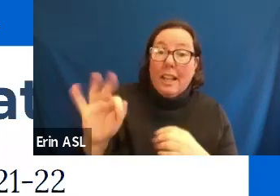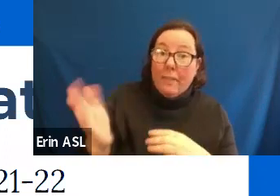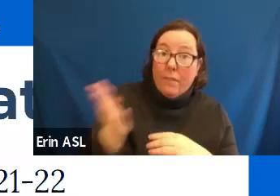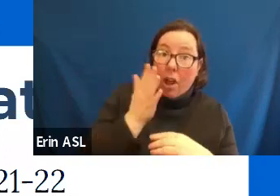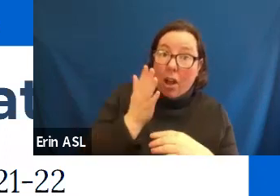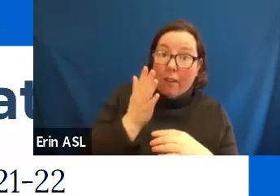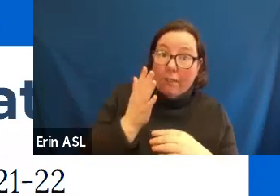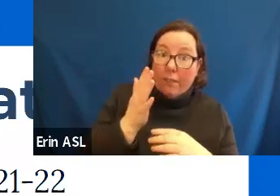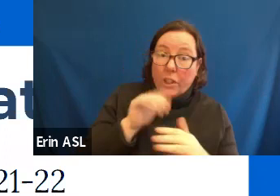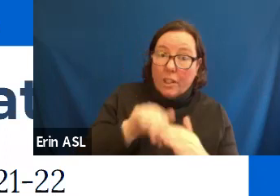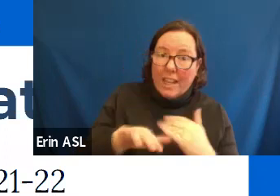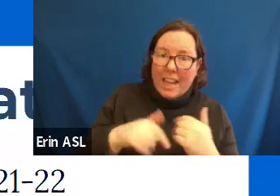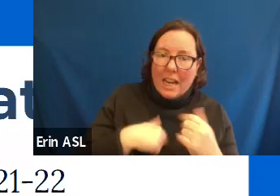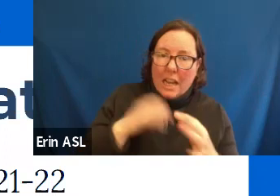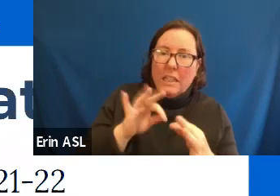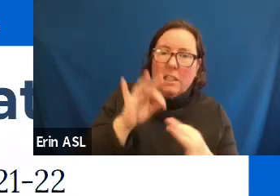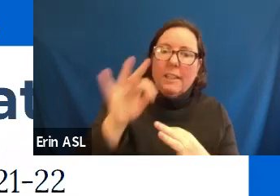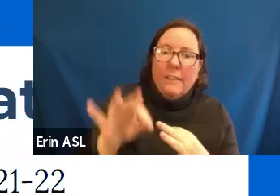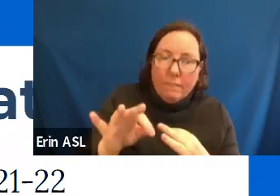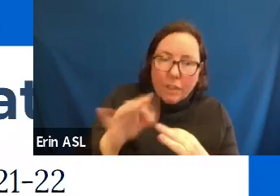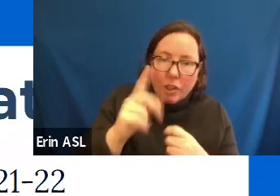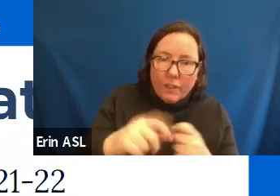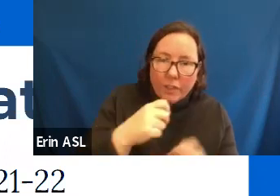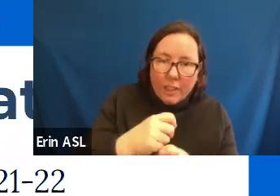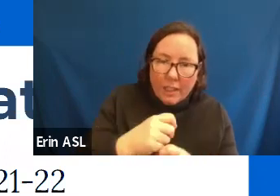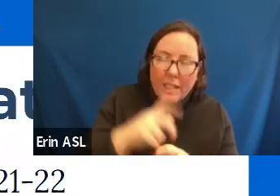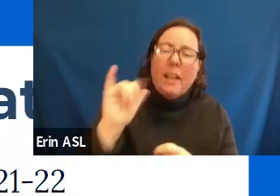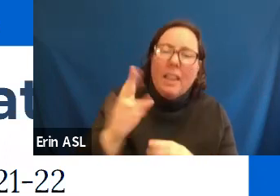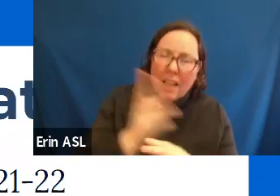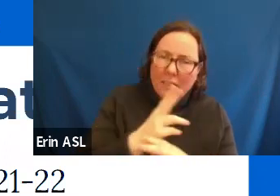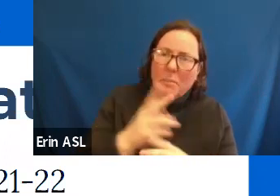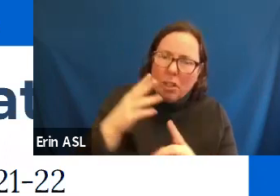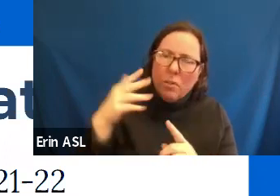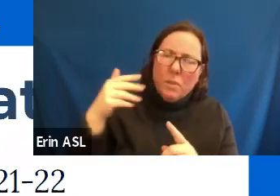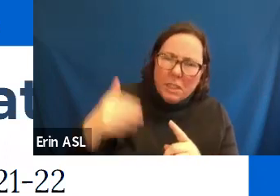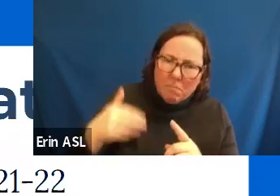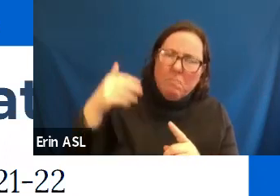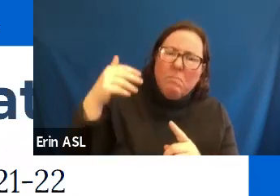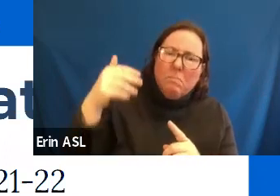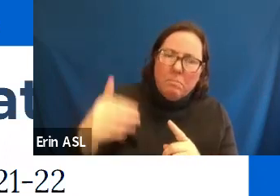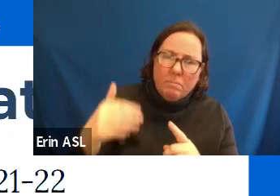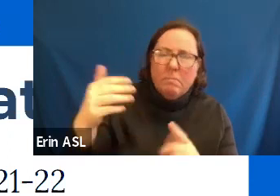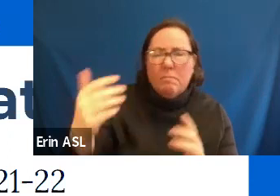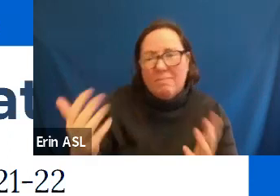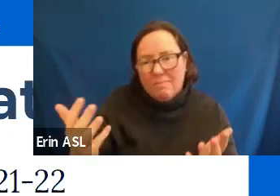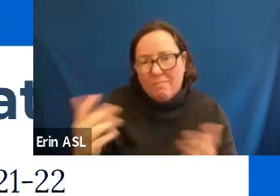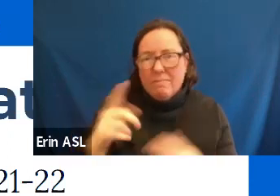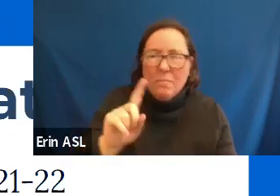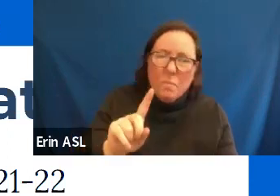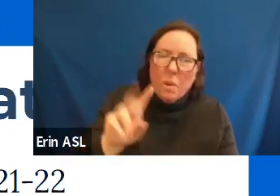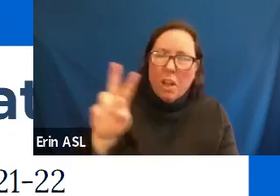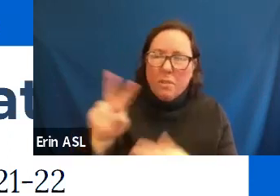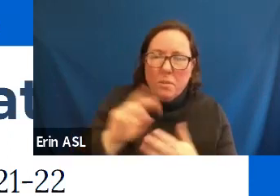which had been used and over the last few years, about 1 to 2 students per